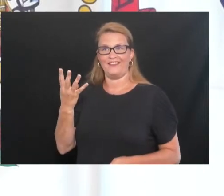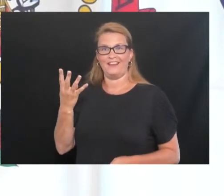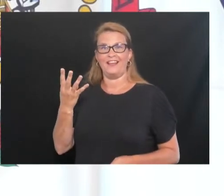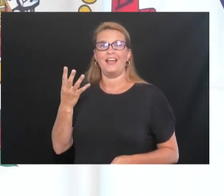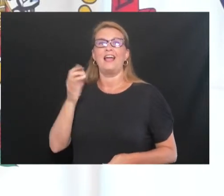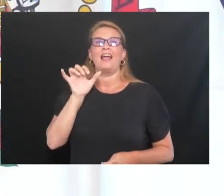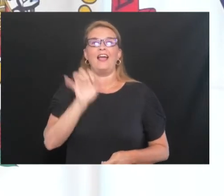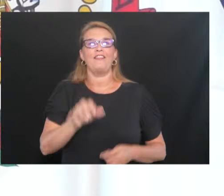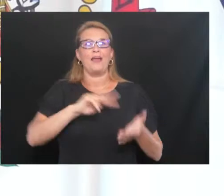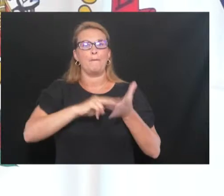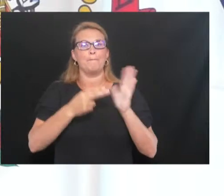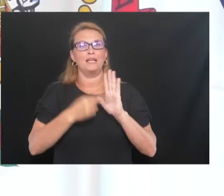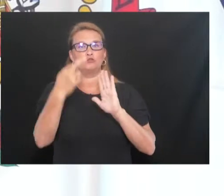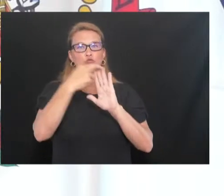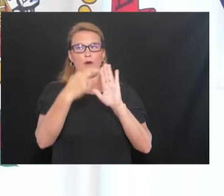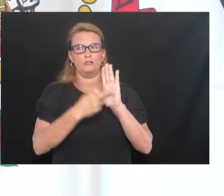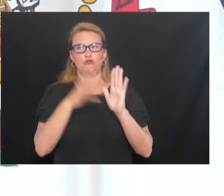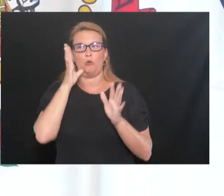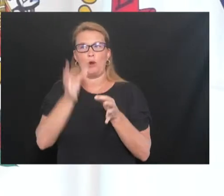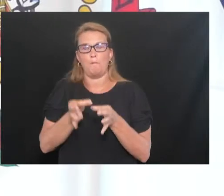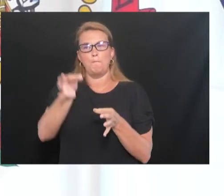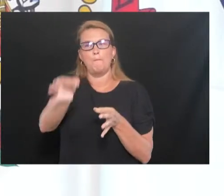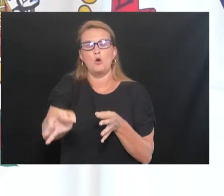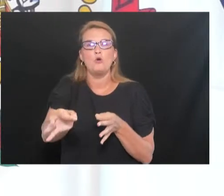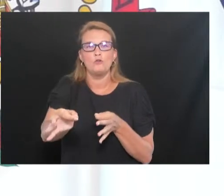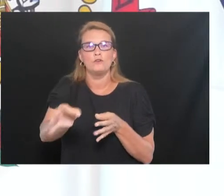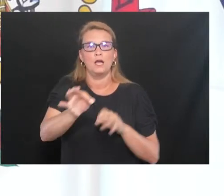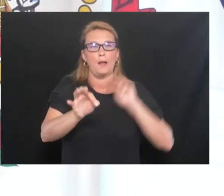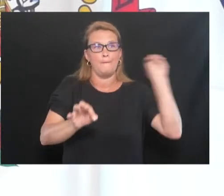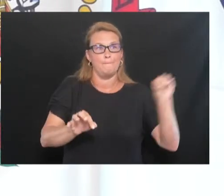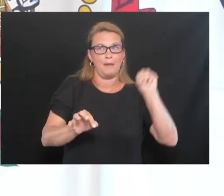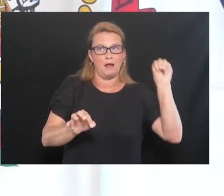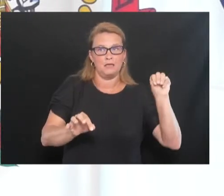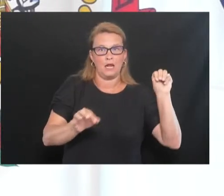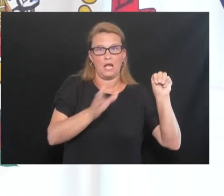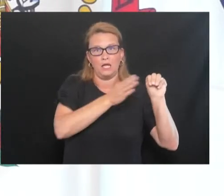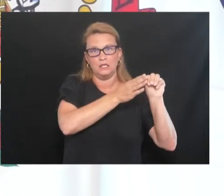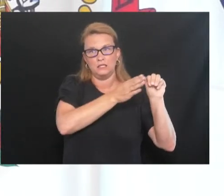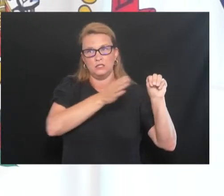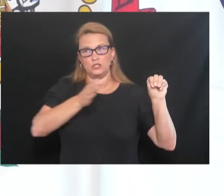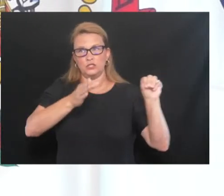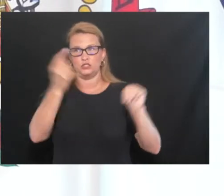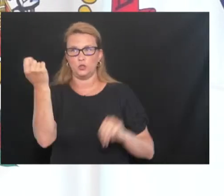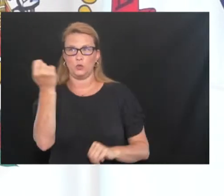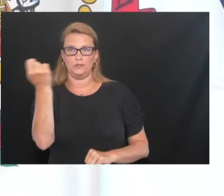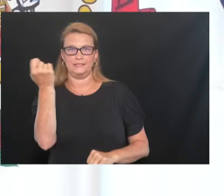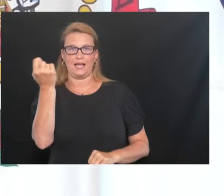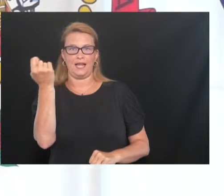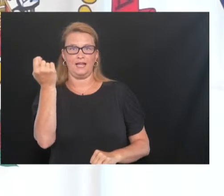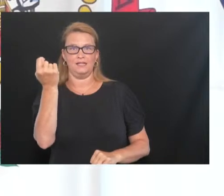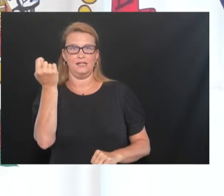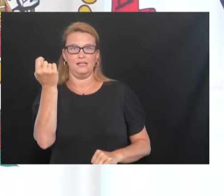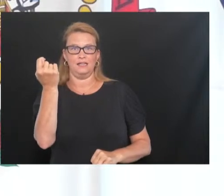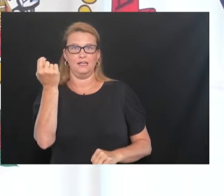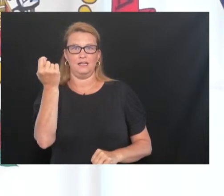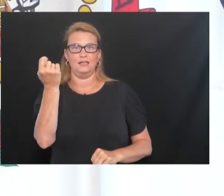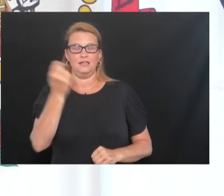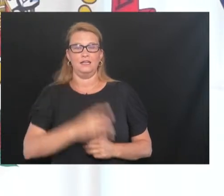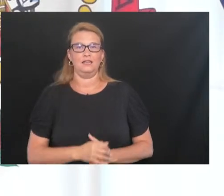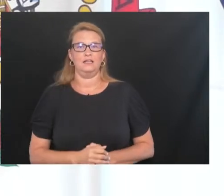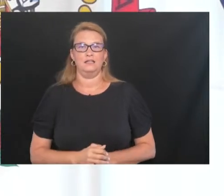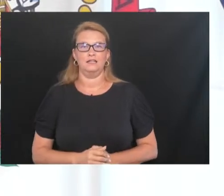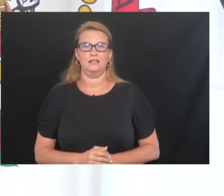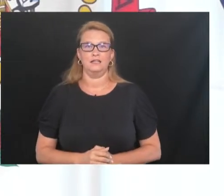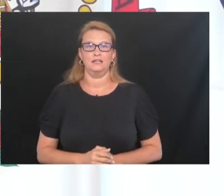And the registration is going to move from Monday, the cutoff on Monday, to Tuesday, and or from Sunday